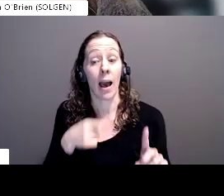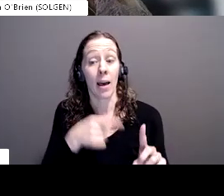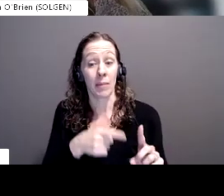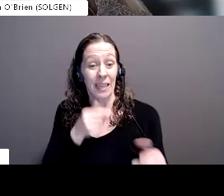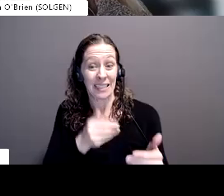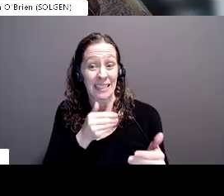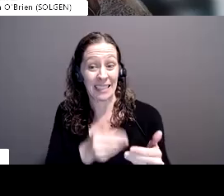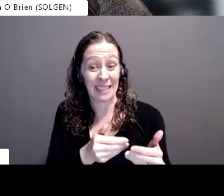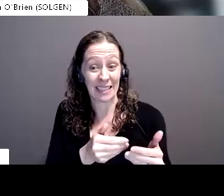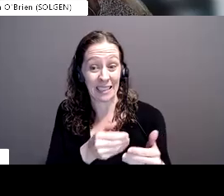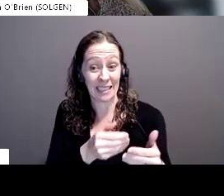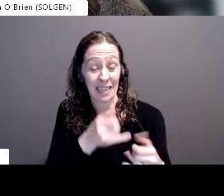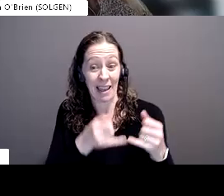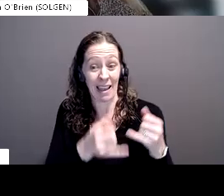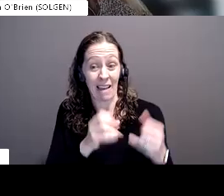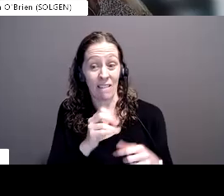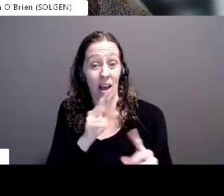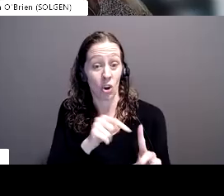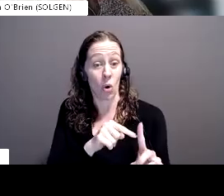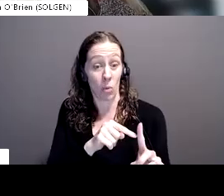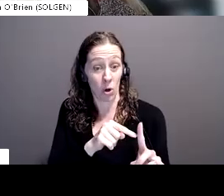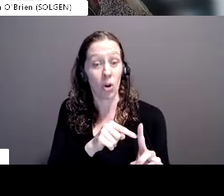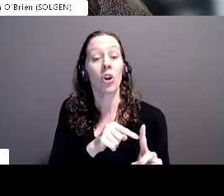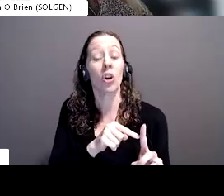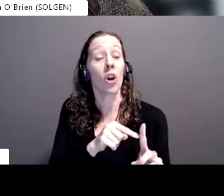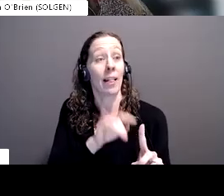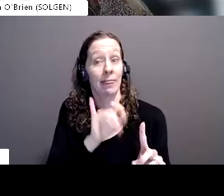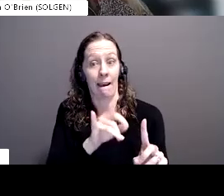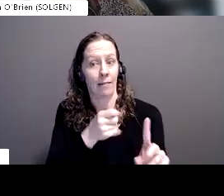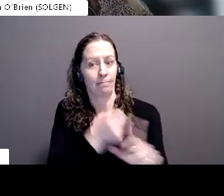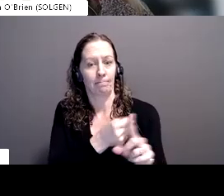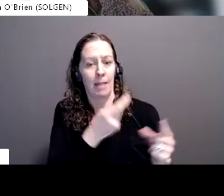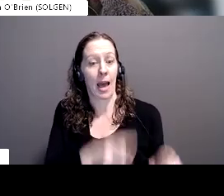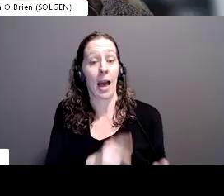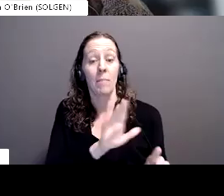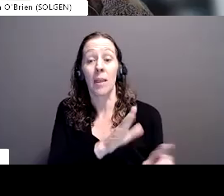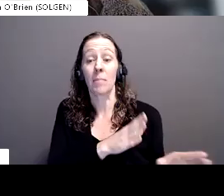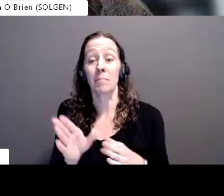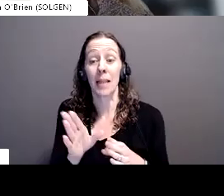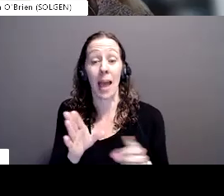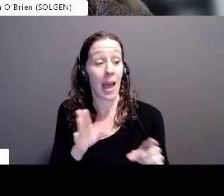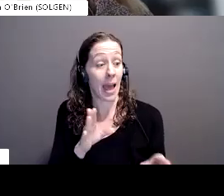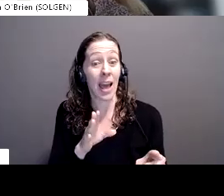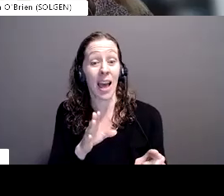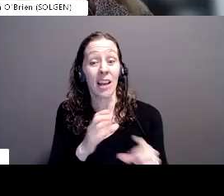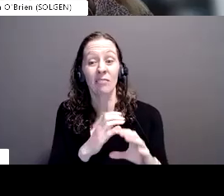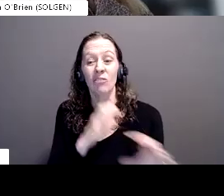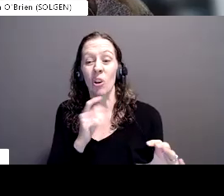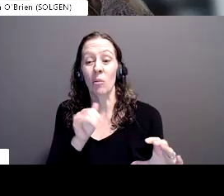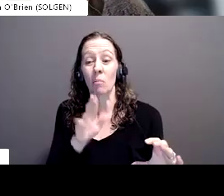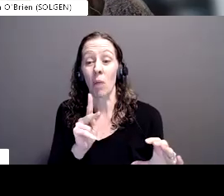occurred. Their plan was to return to Texas in just a few days when the trailer park where they were living closed for the